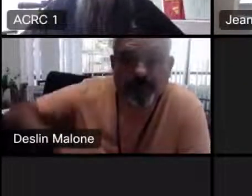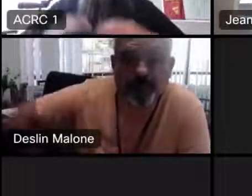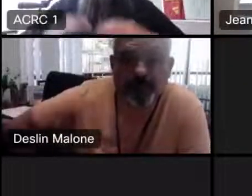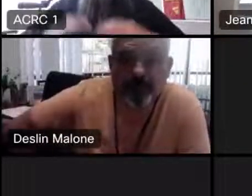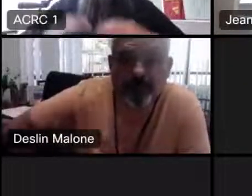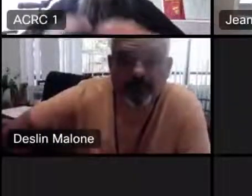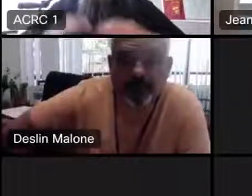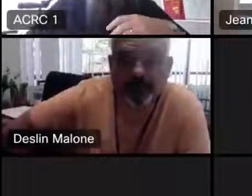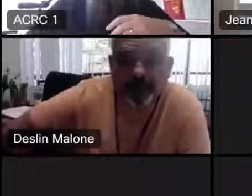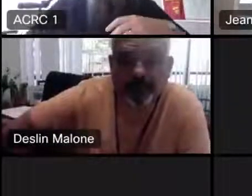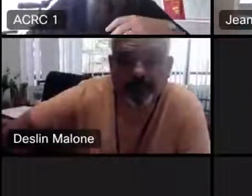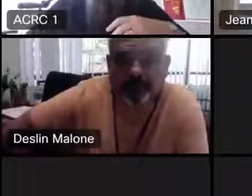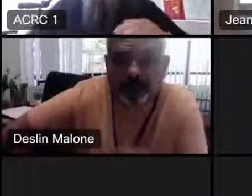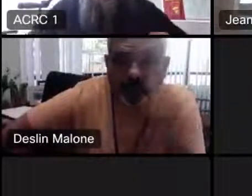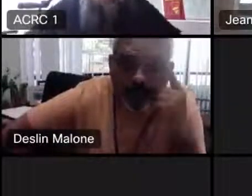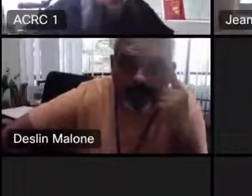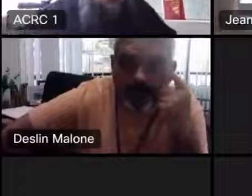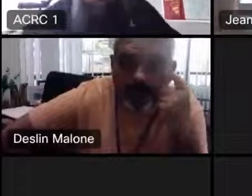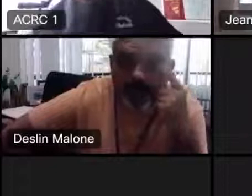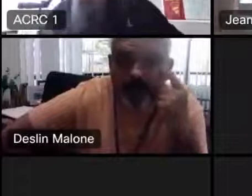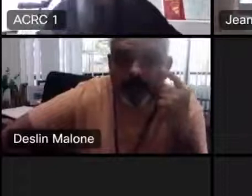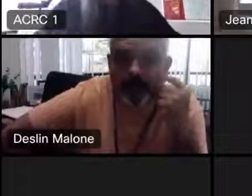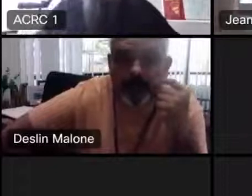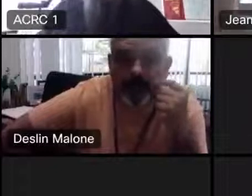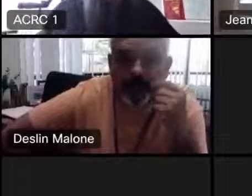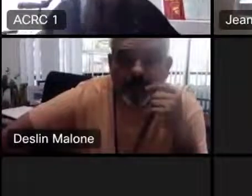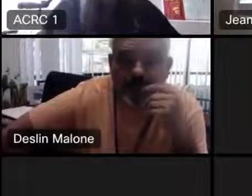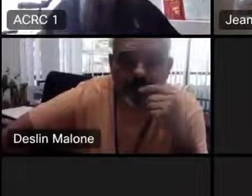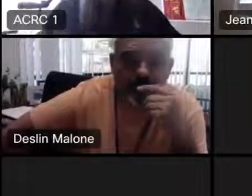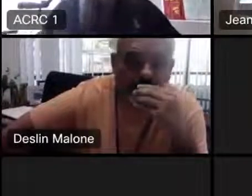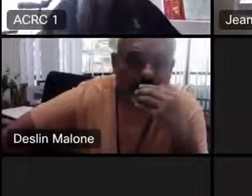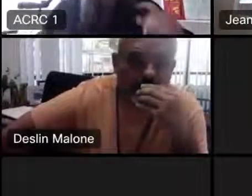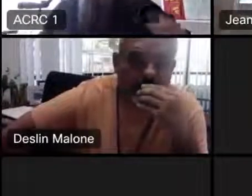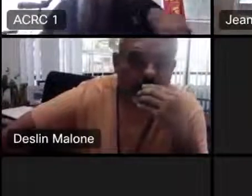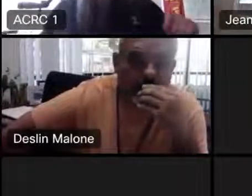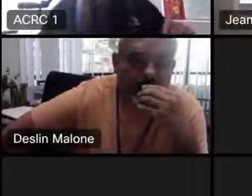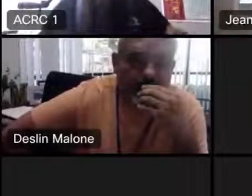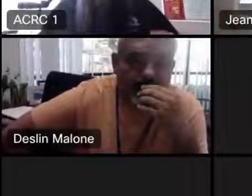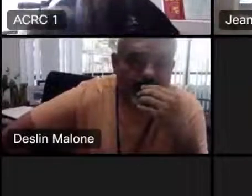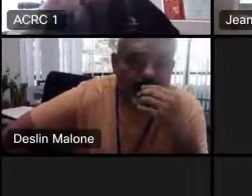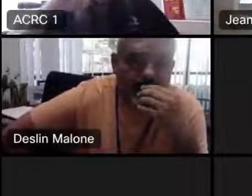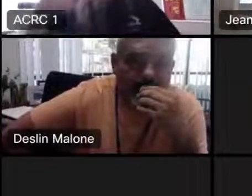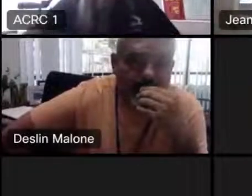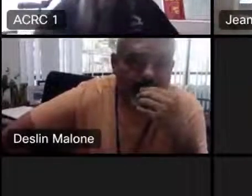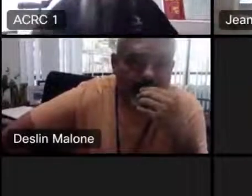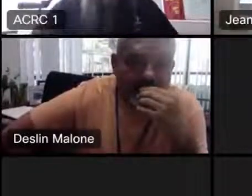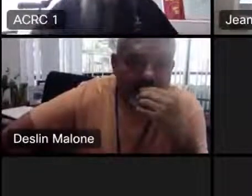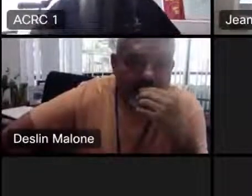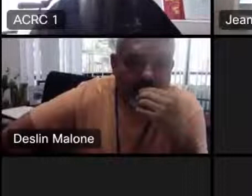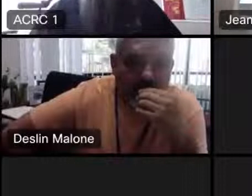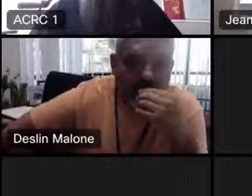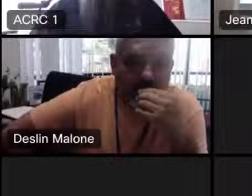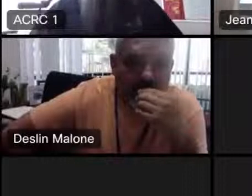of all of our community members. I will also say, sorry, go ahead. I want to add to that. I